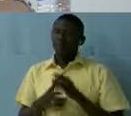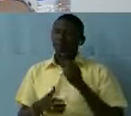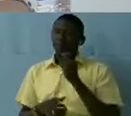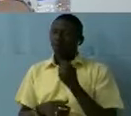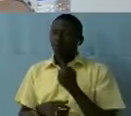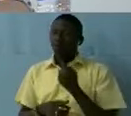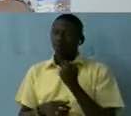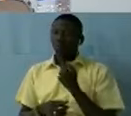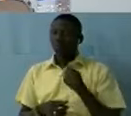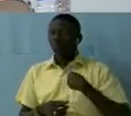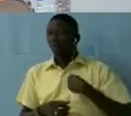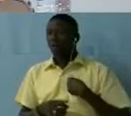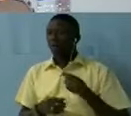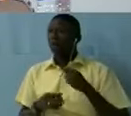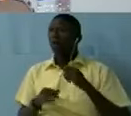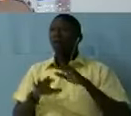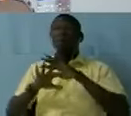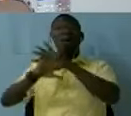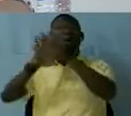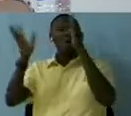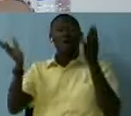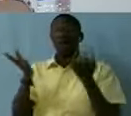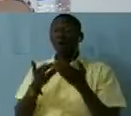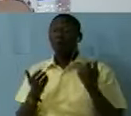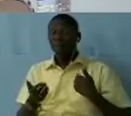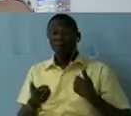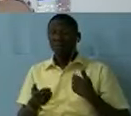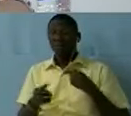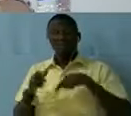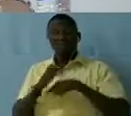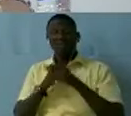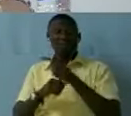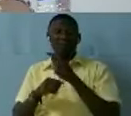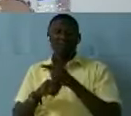Because almost everyone knows about my status.